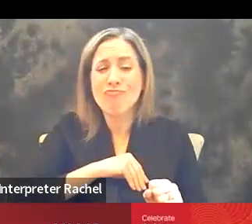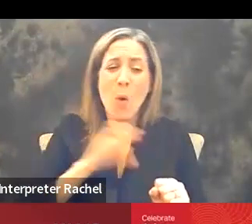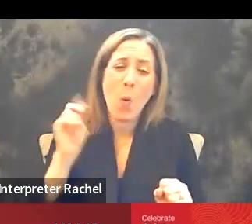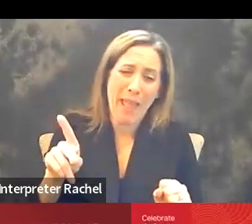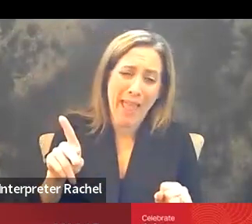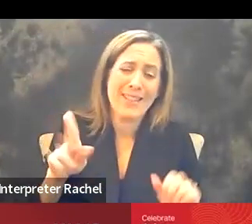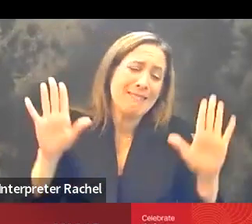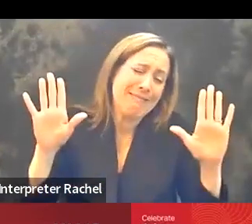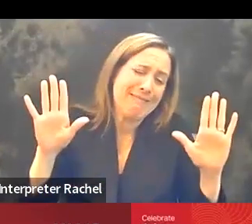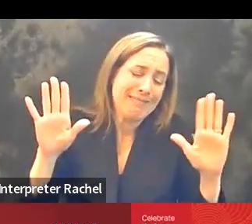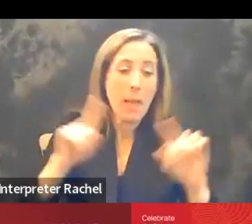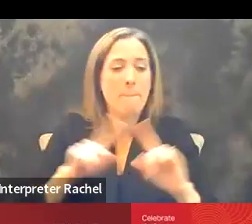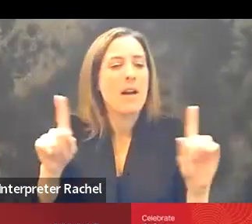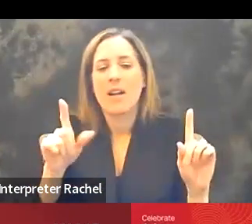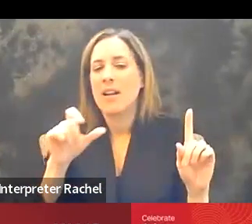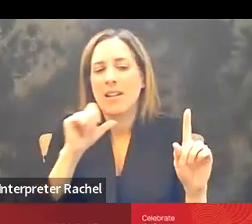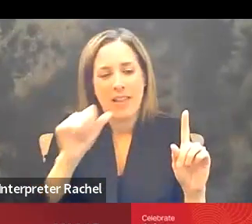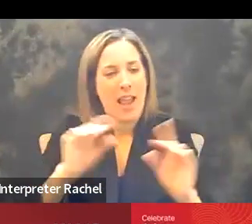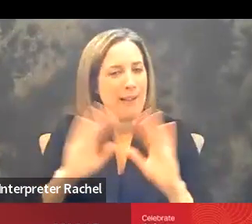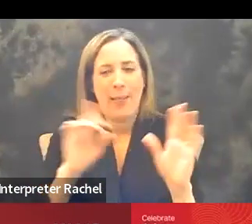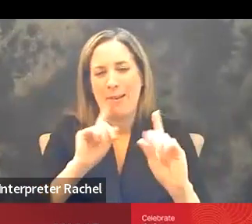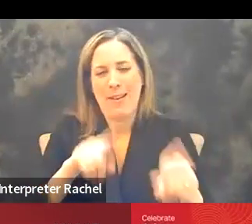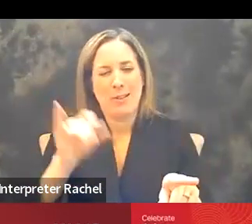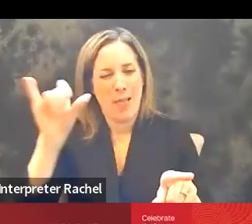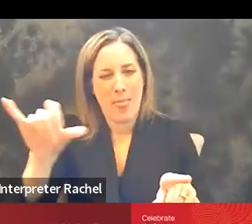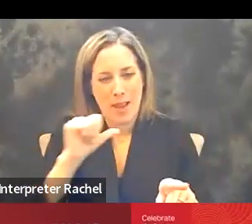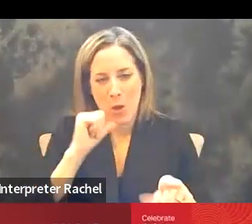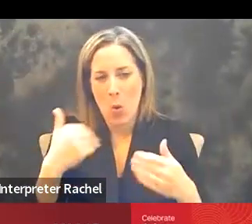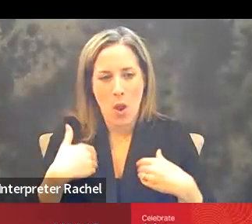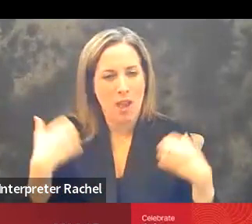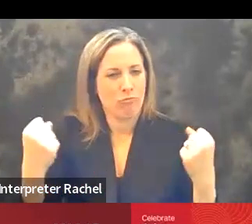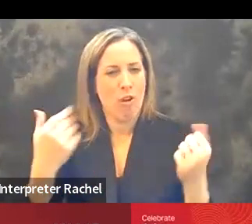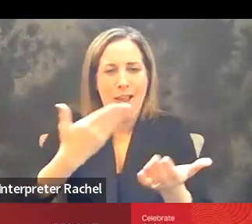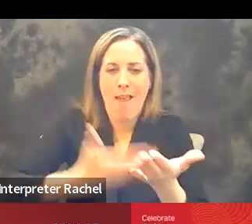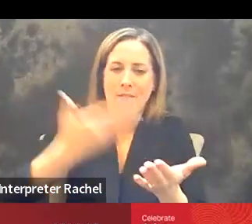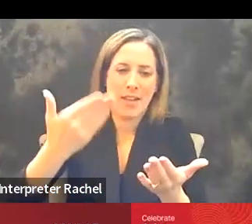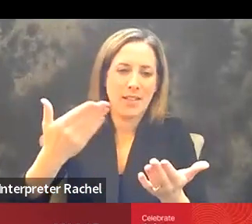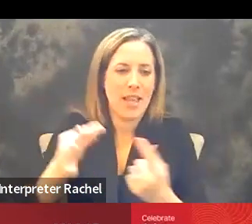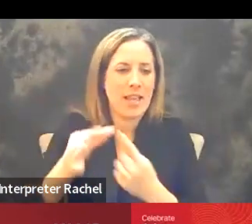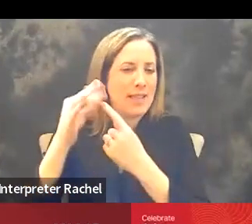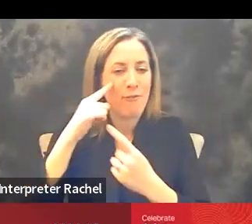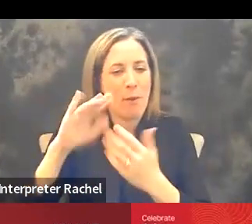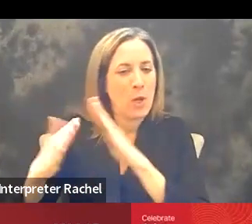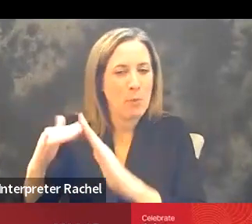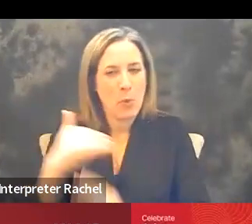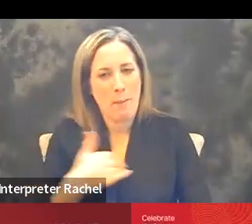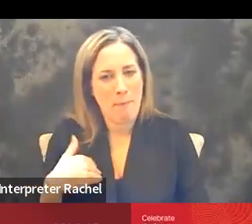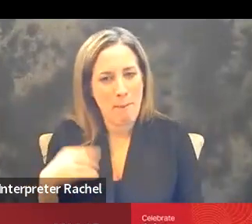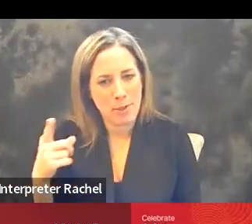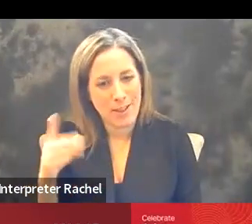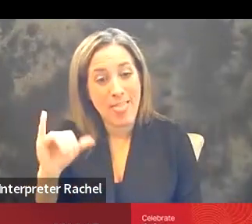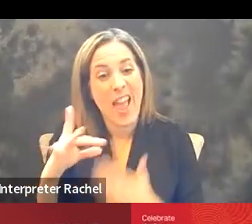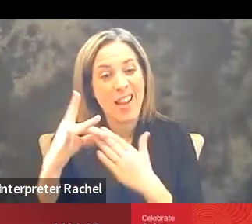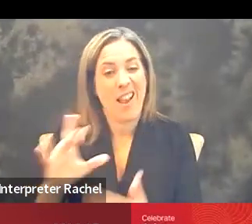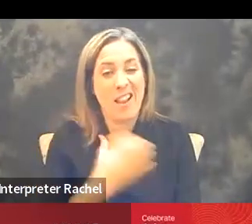think there's a solid answer on that. I don't think we have a ton of evidence, again, other than what we get from our community members, and that's what guides our